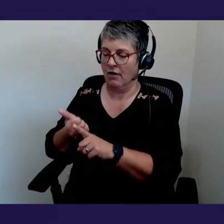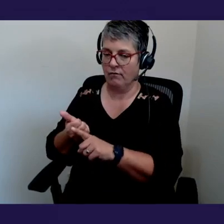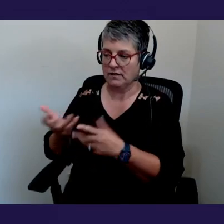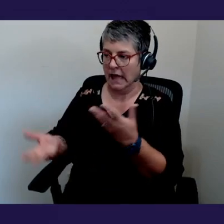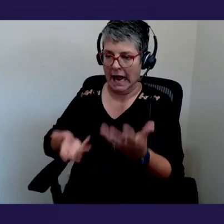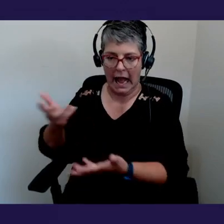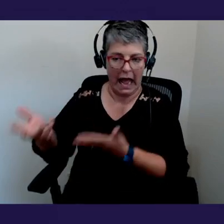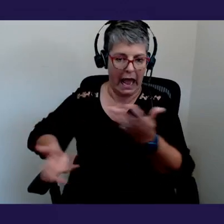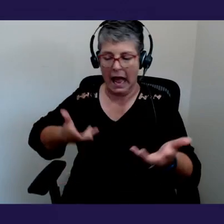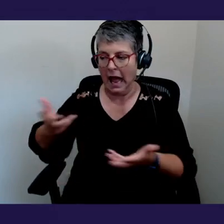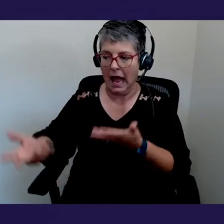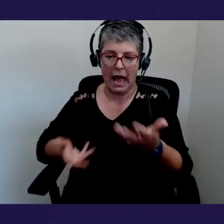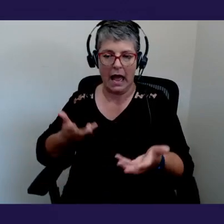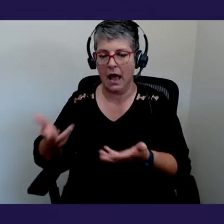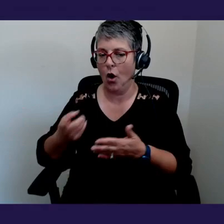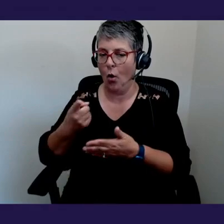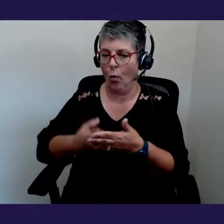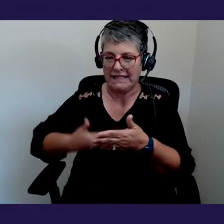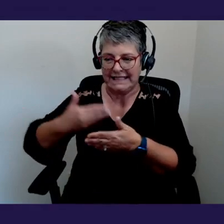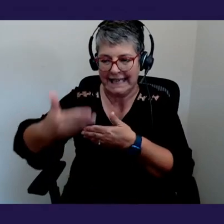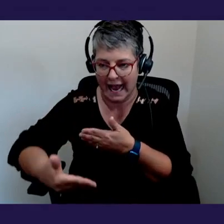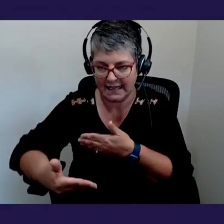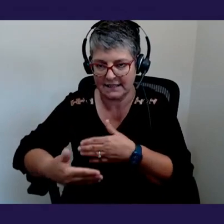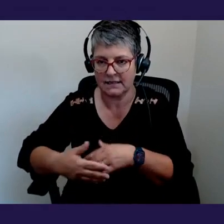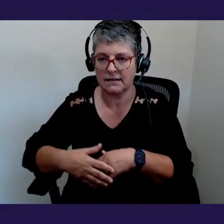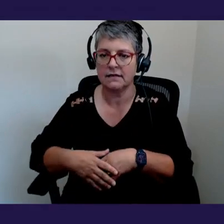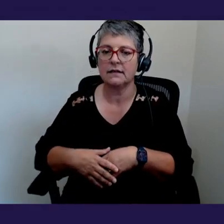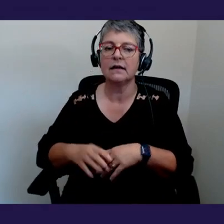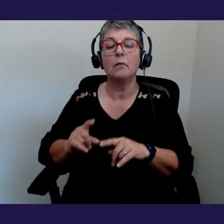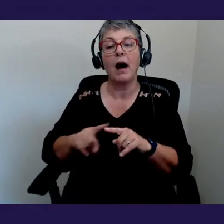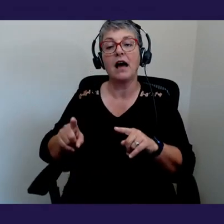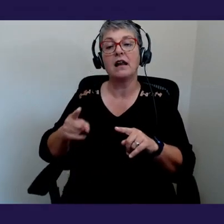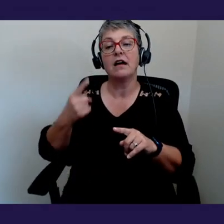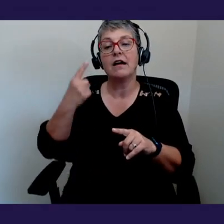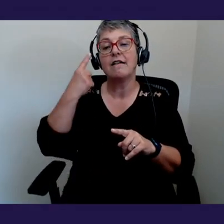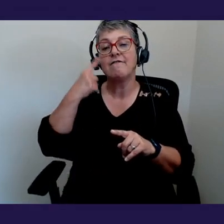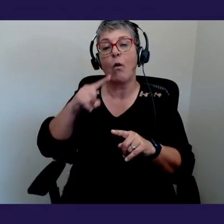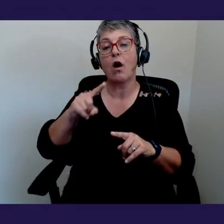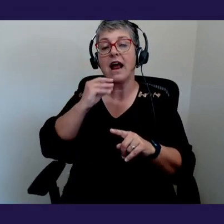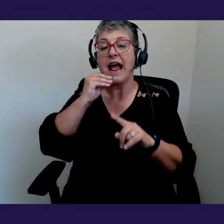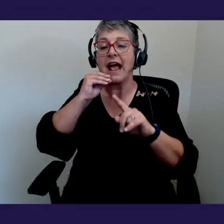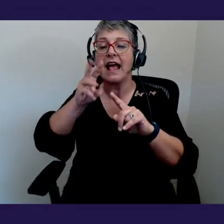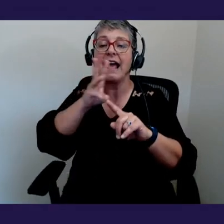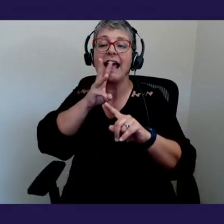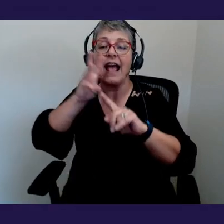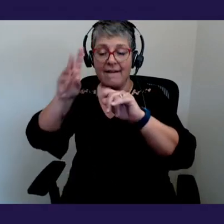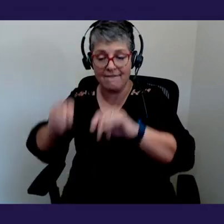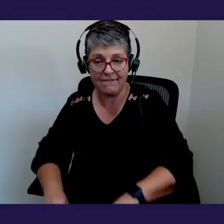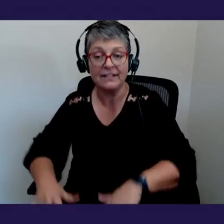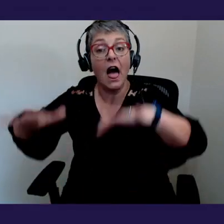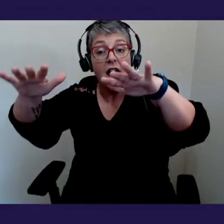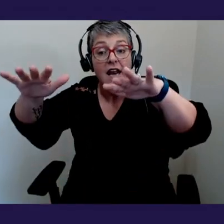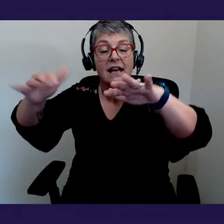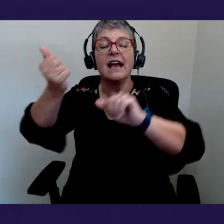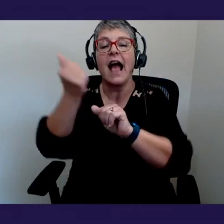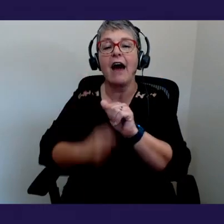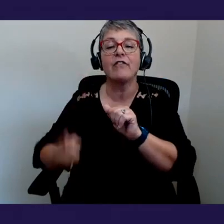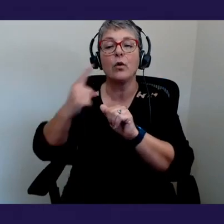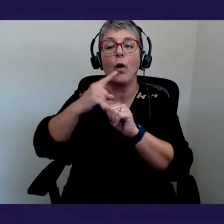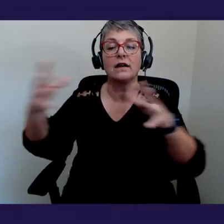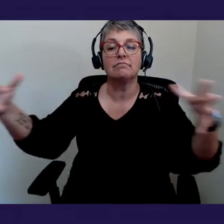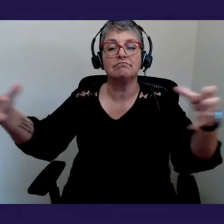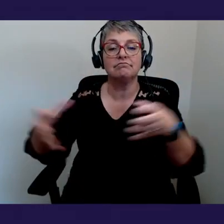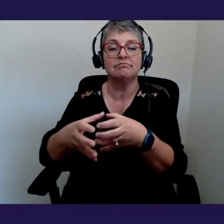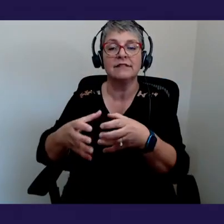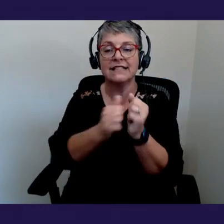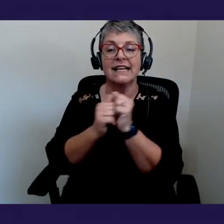next. But in a flood, everybody in a neighborhood joins together and fills sandbags and redirects the water. And